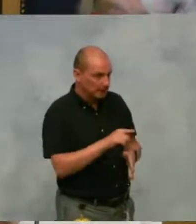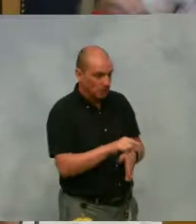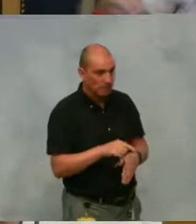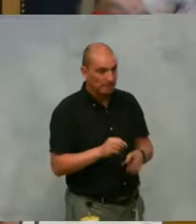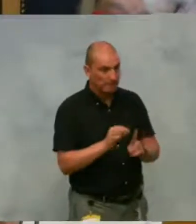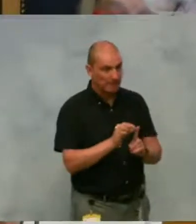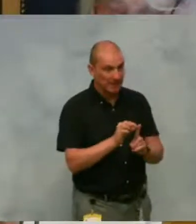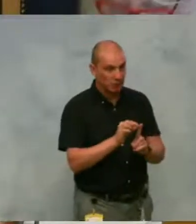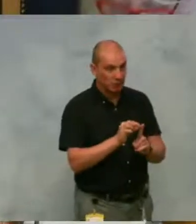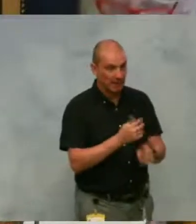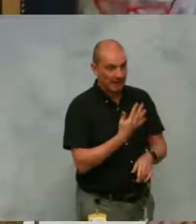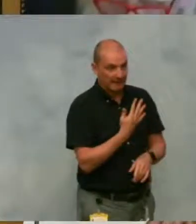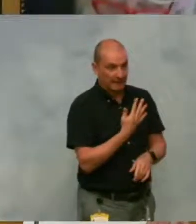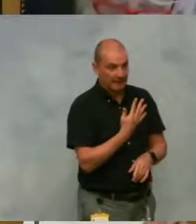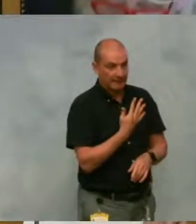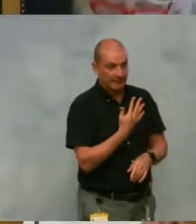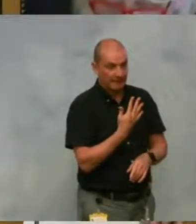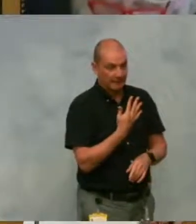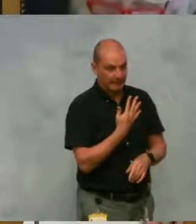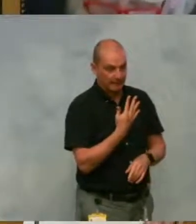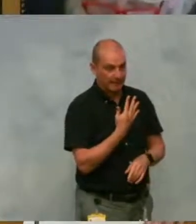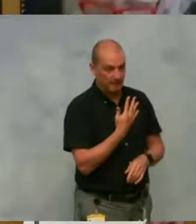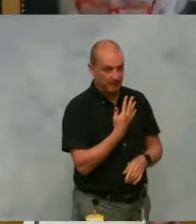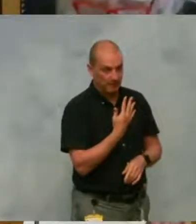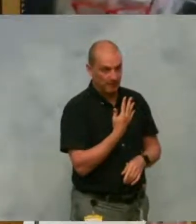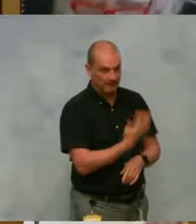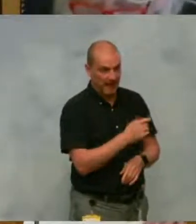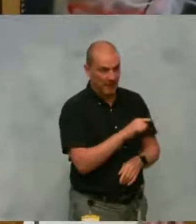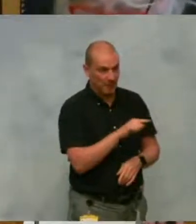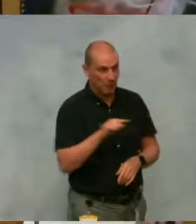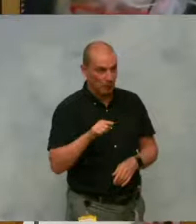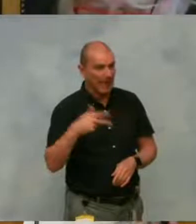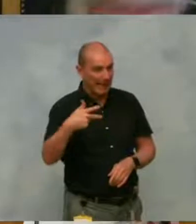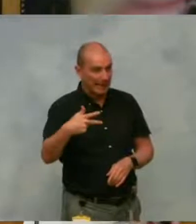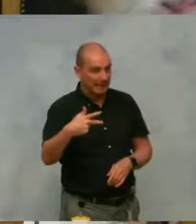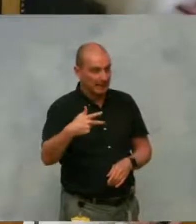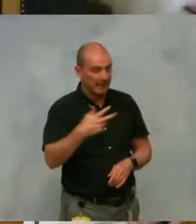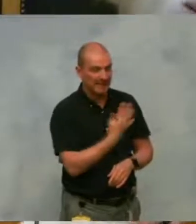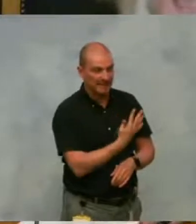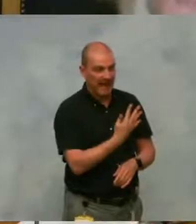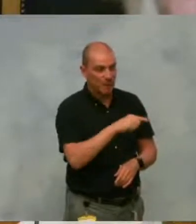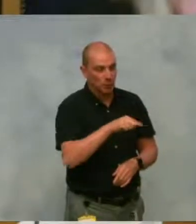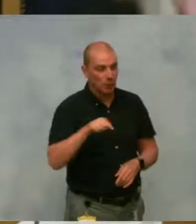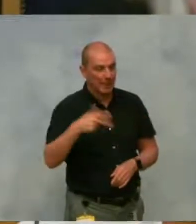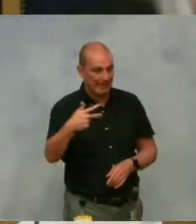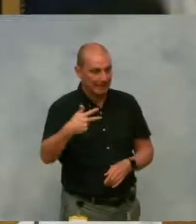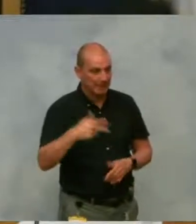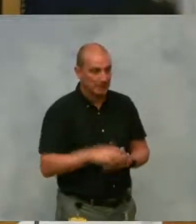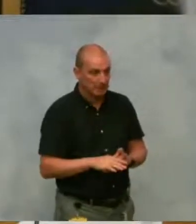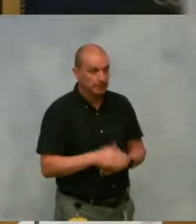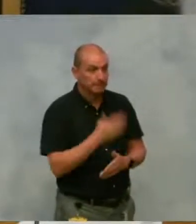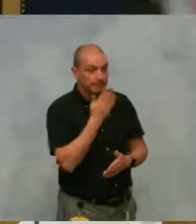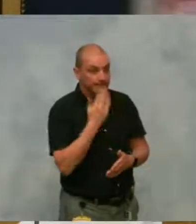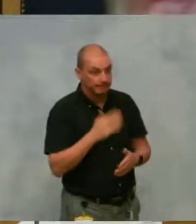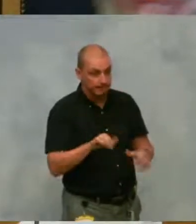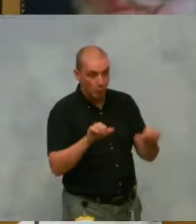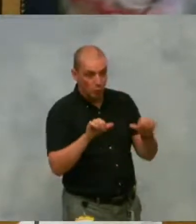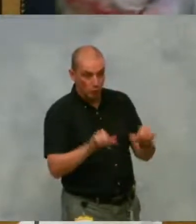8. And can I ask if the minutes can be approved as a correct record?